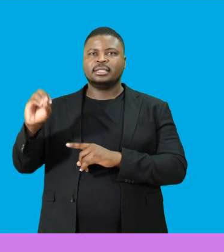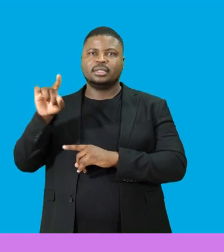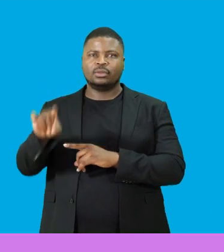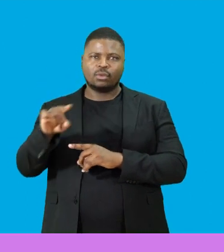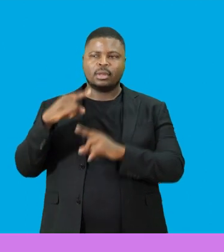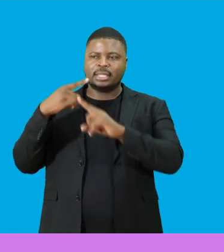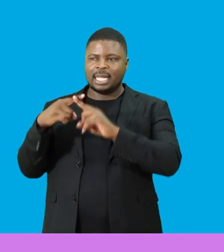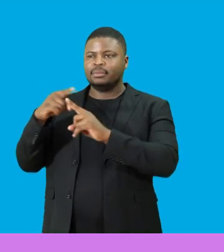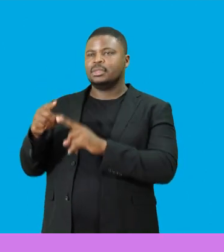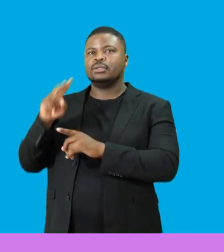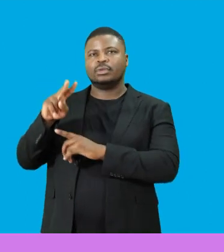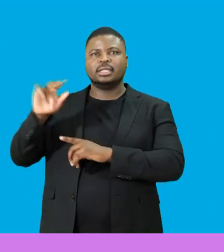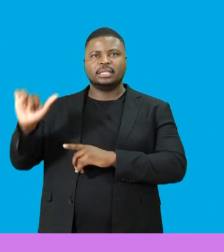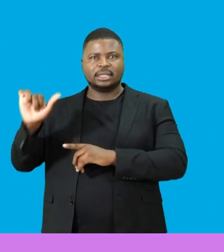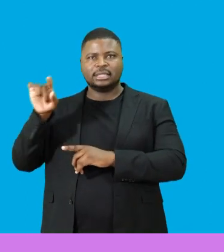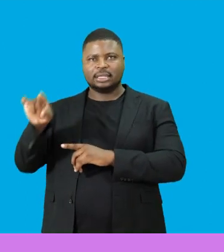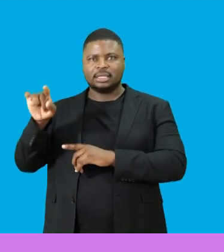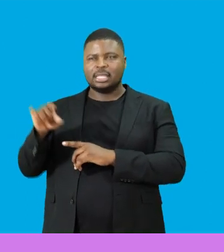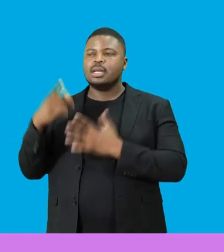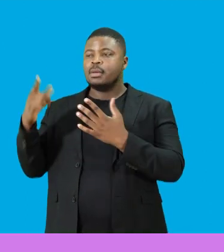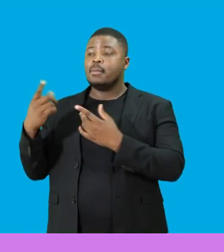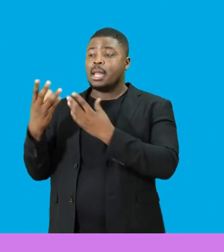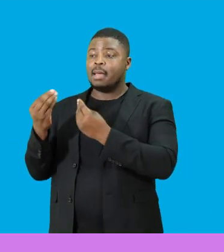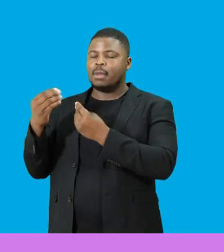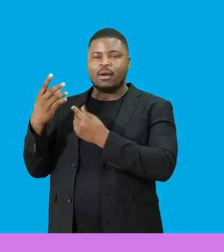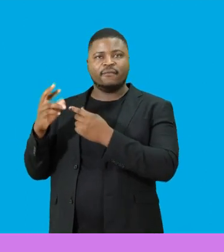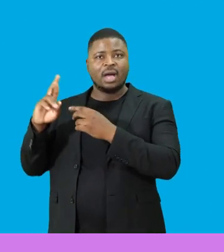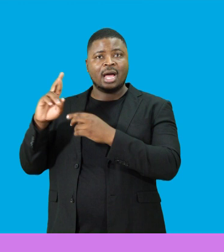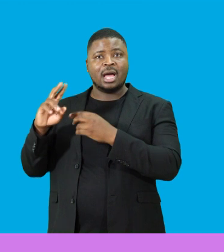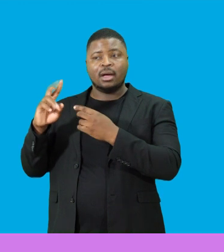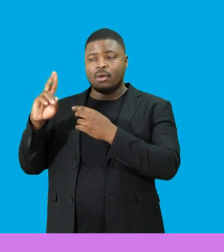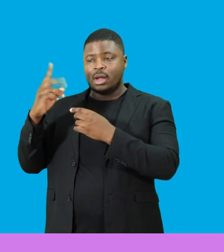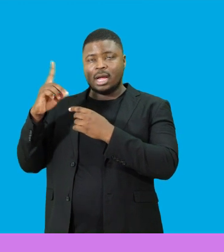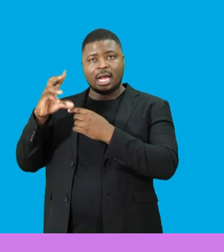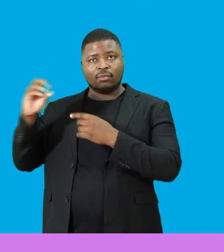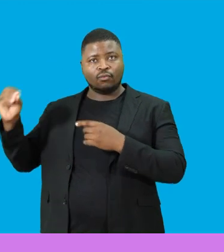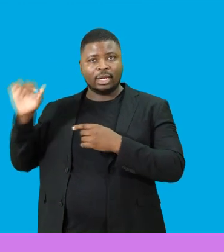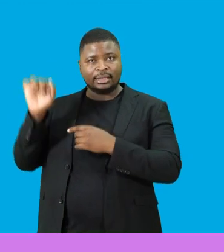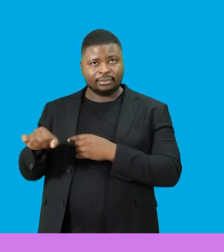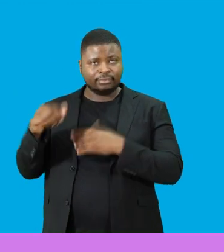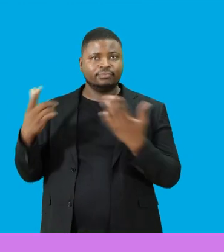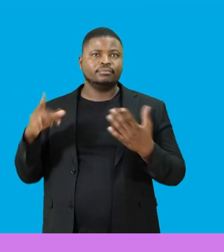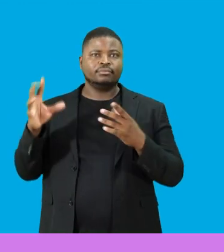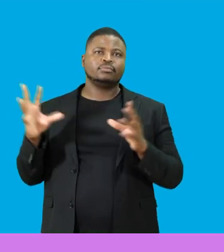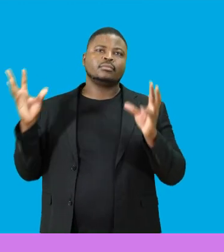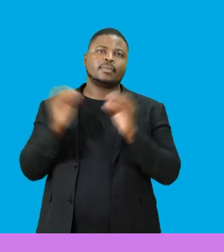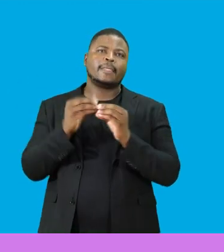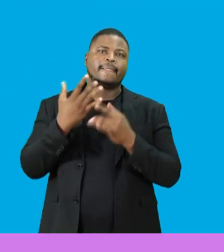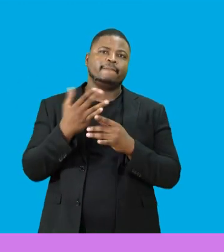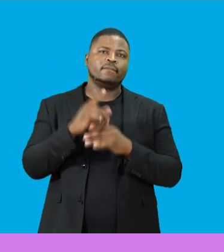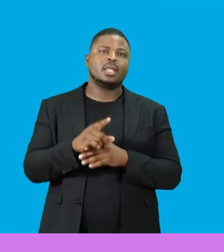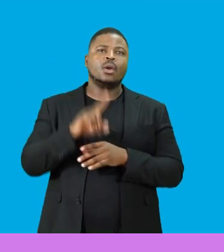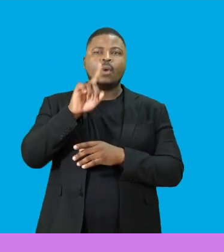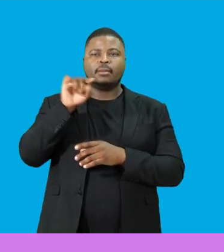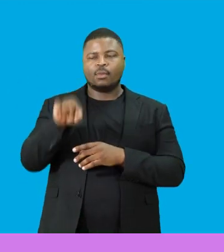10 cent multiplied by 26, which is the number of 100 rands. Then we say, what is 1 rand 10 cent multiplied